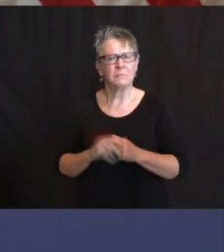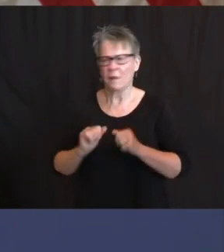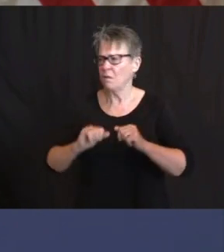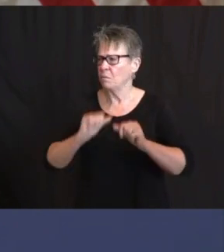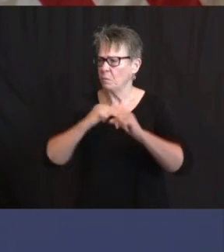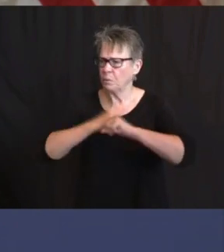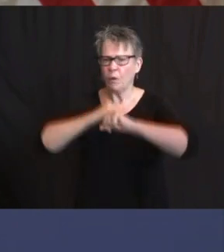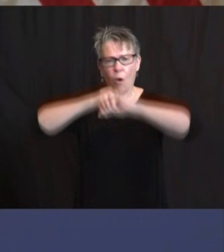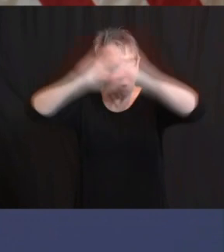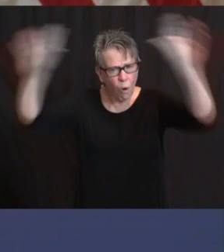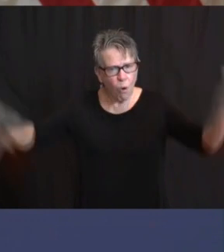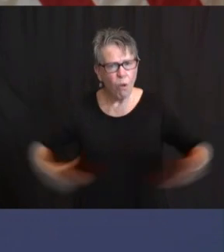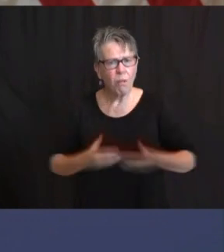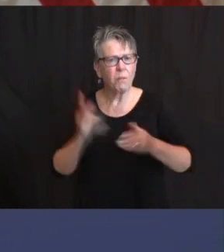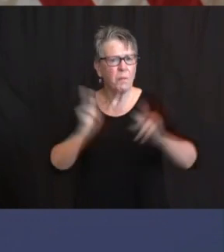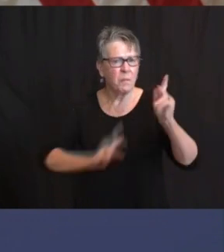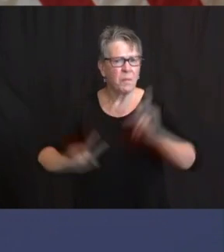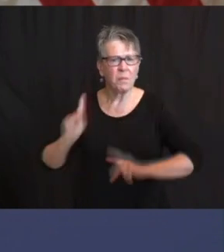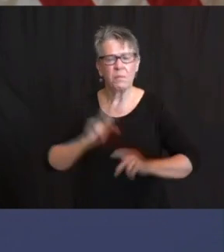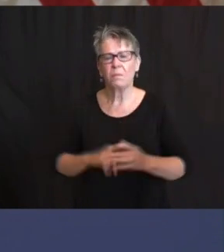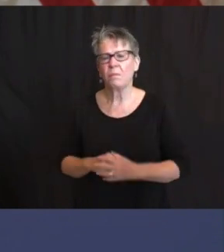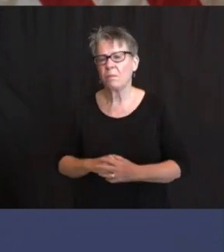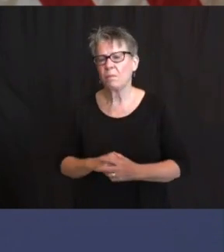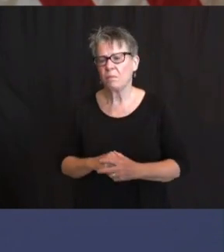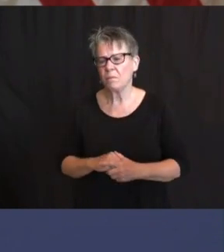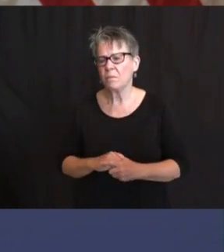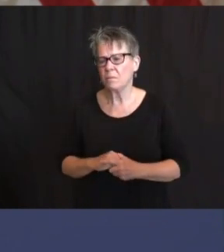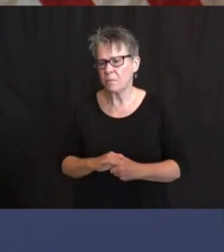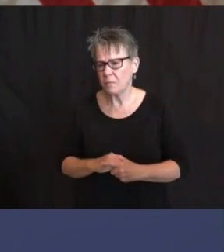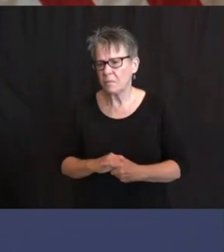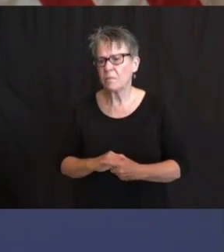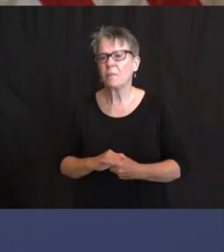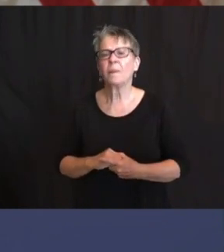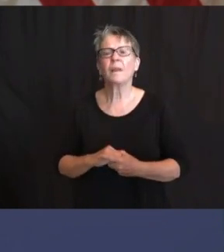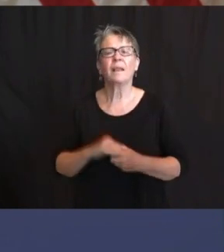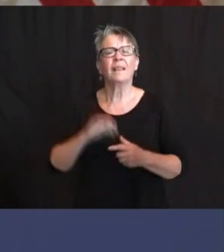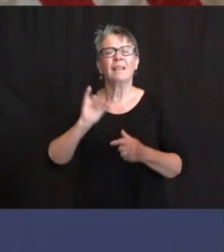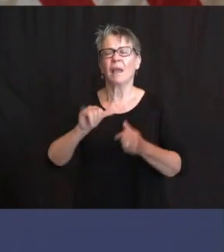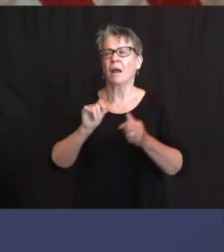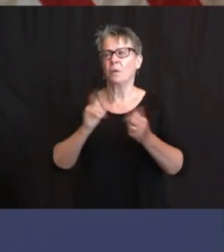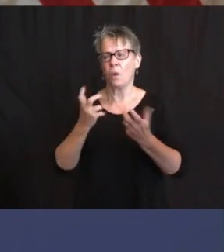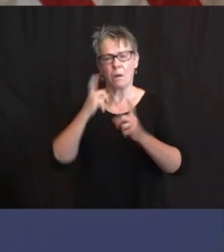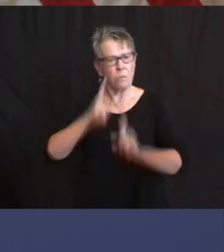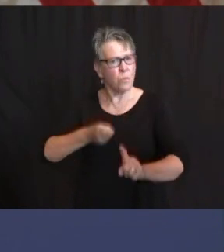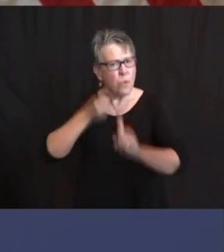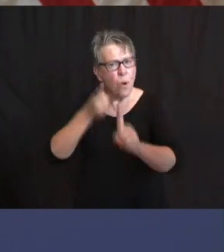of best practices in key functional areas that were described by the governor just now.